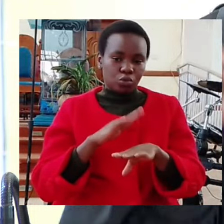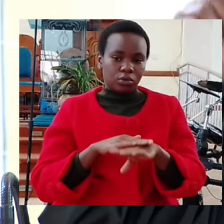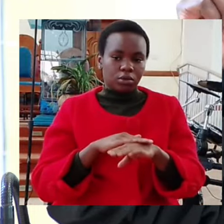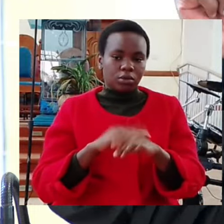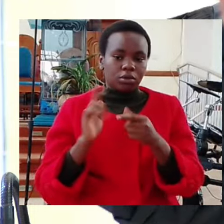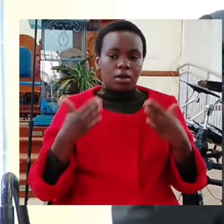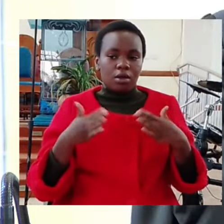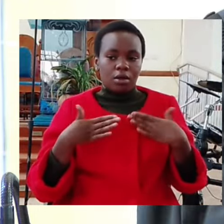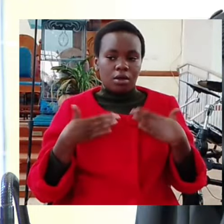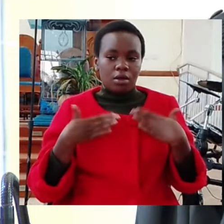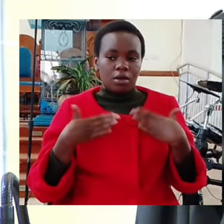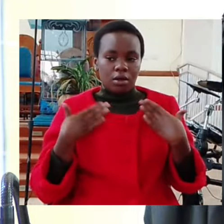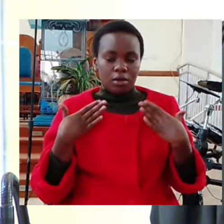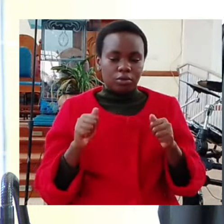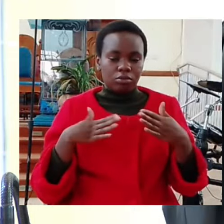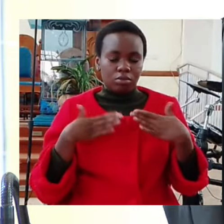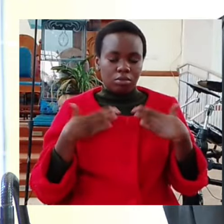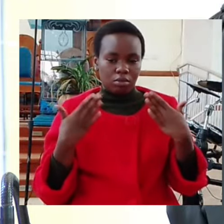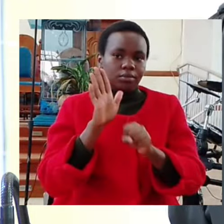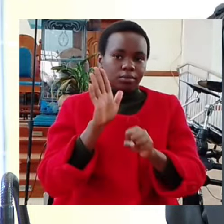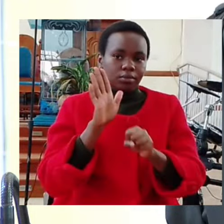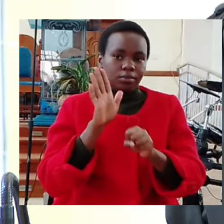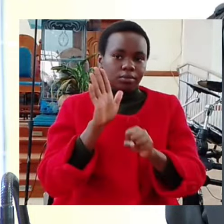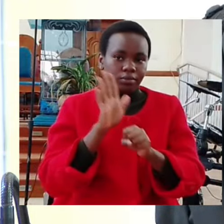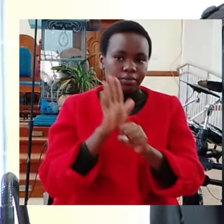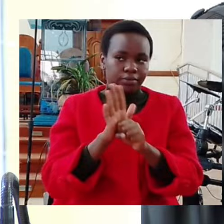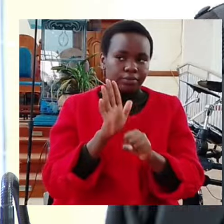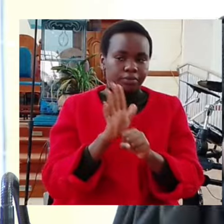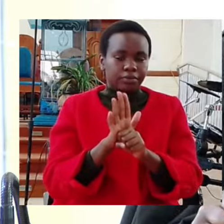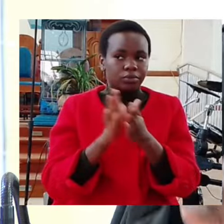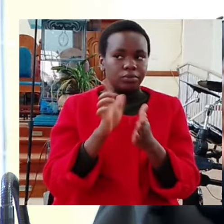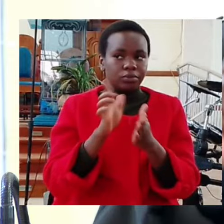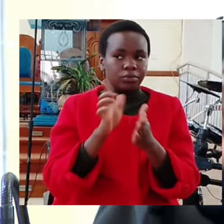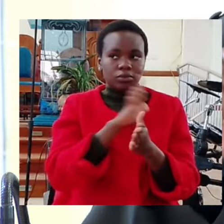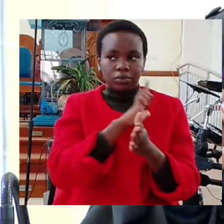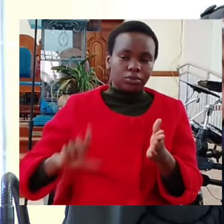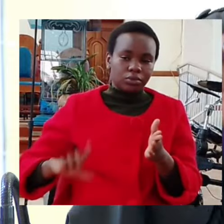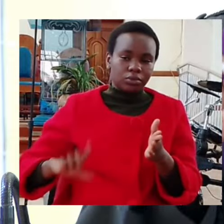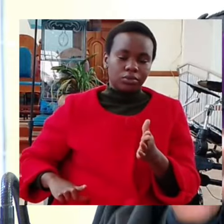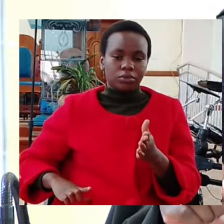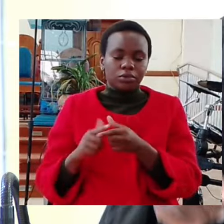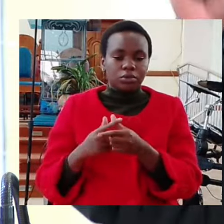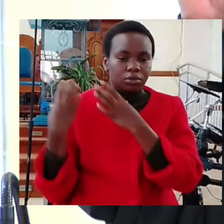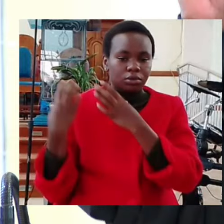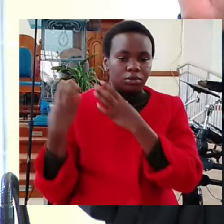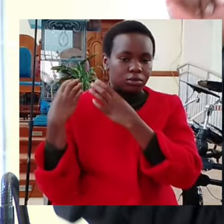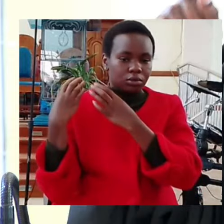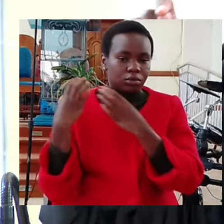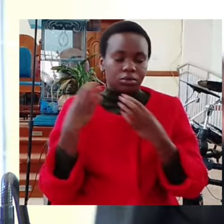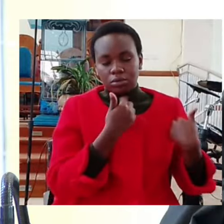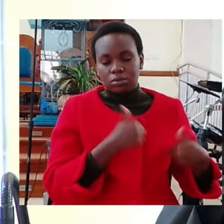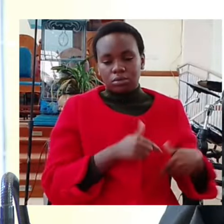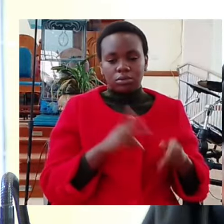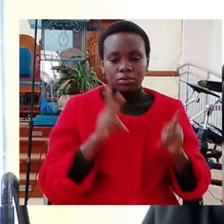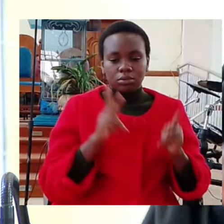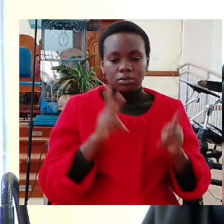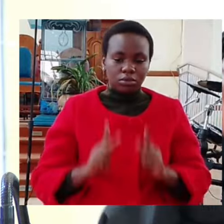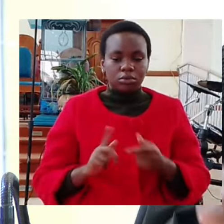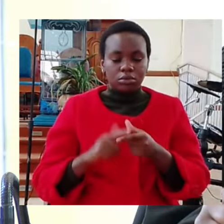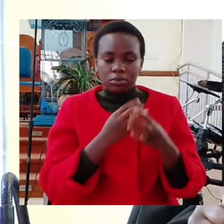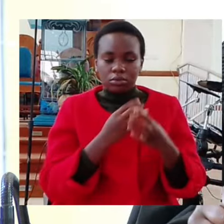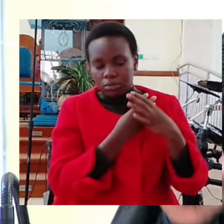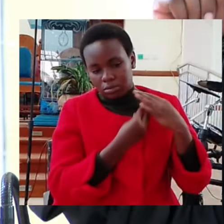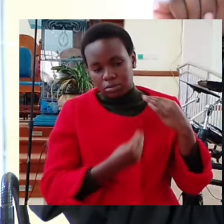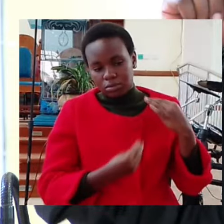gutumaga ikene. Mwathani agocho. Ulito we ngoro ya mundu utumaga iname.